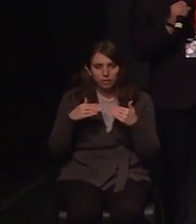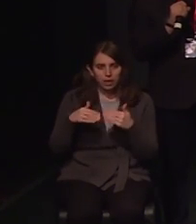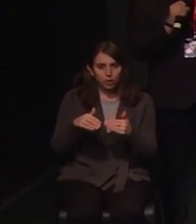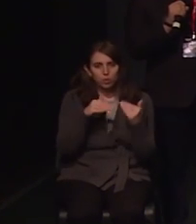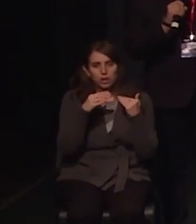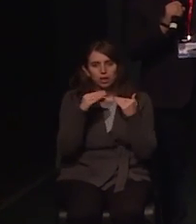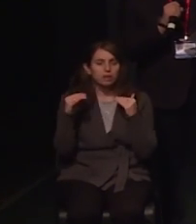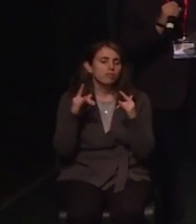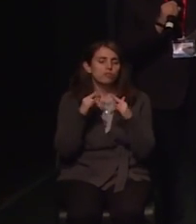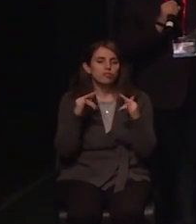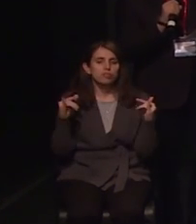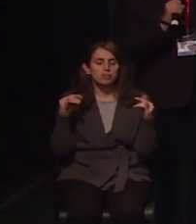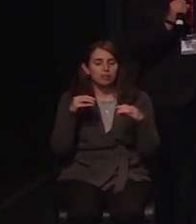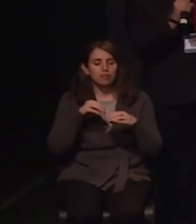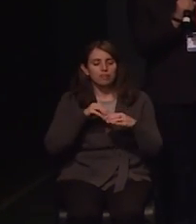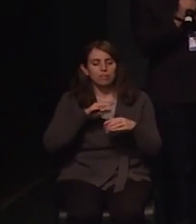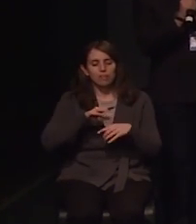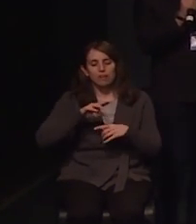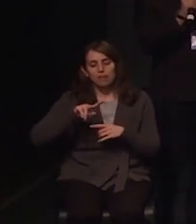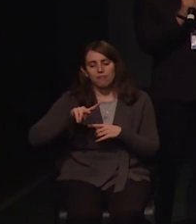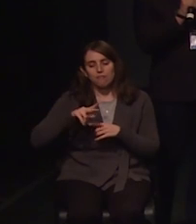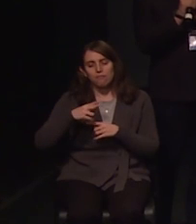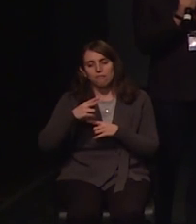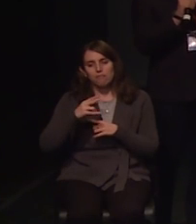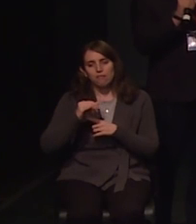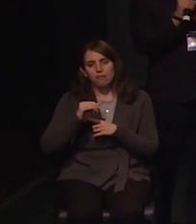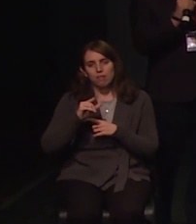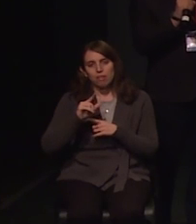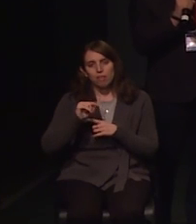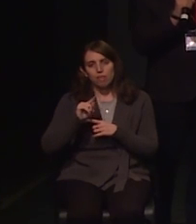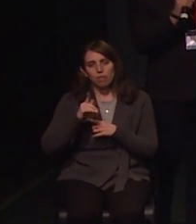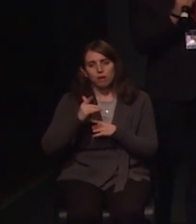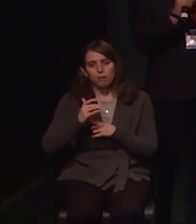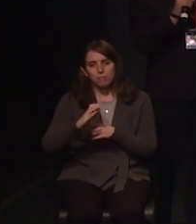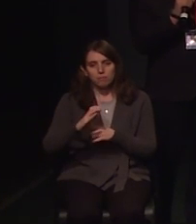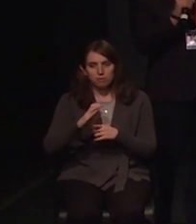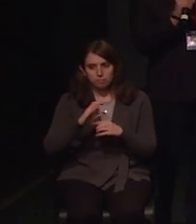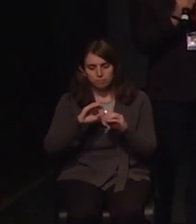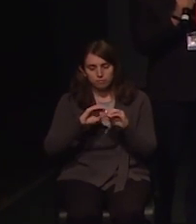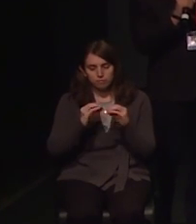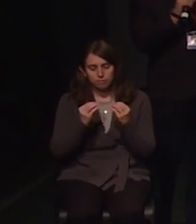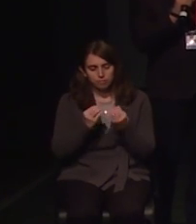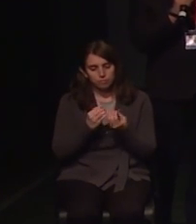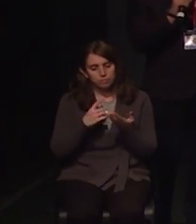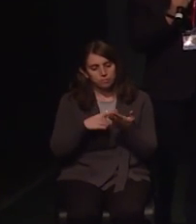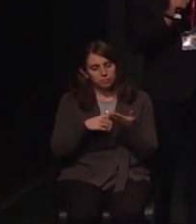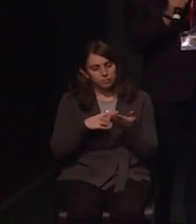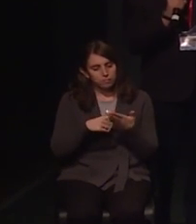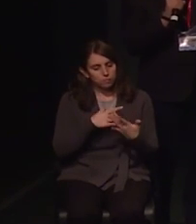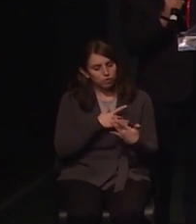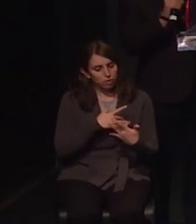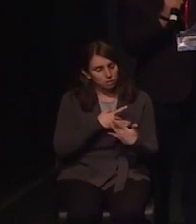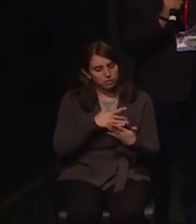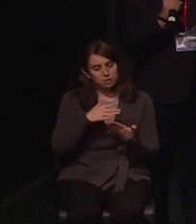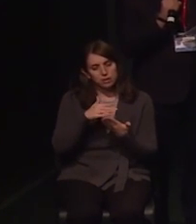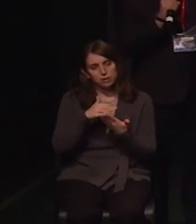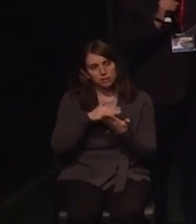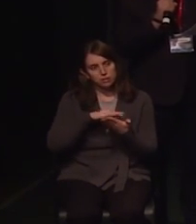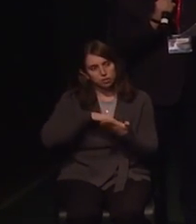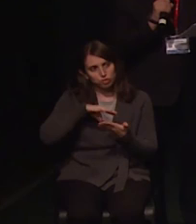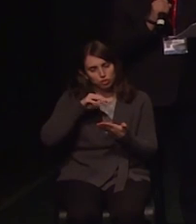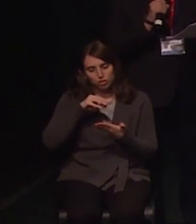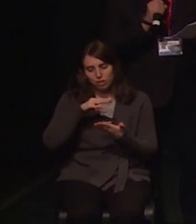institutions. We'll discuss their approach and explore emerging trends, lessons learned, and their long view